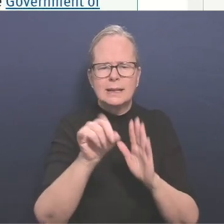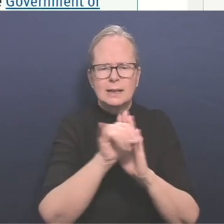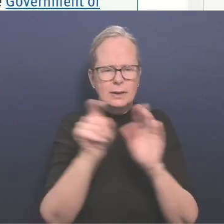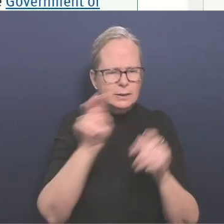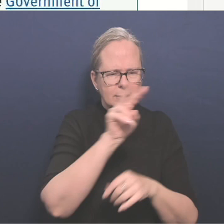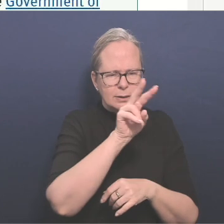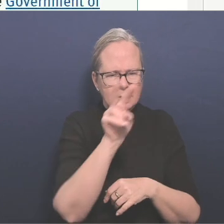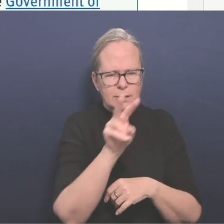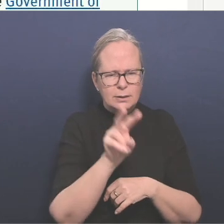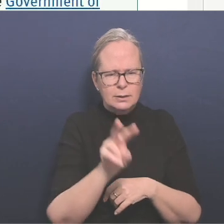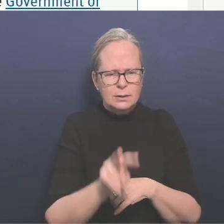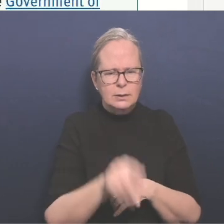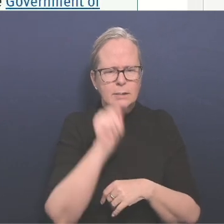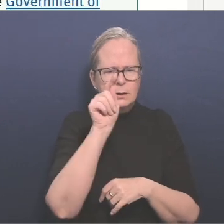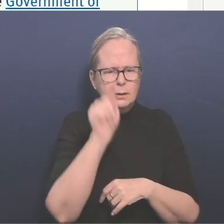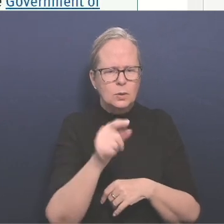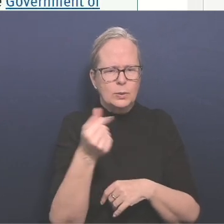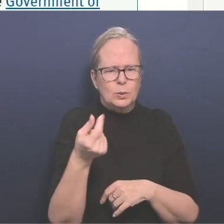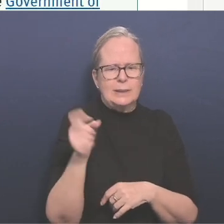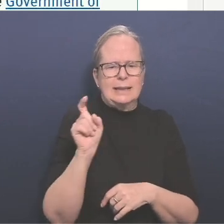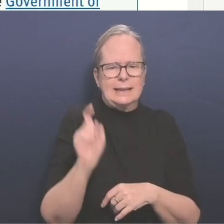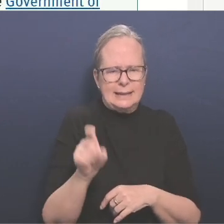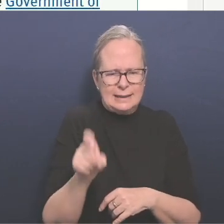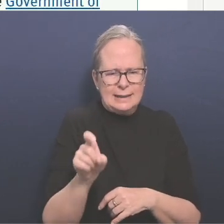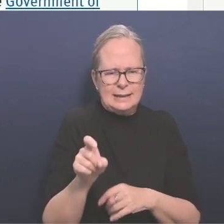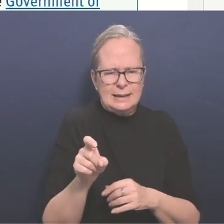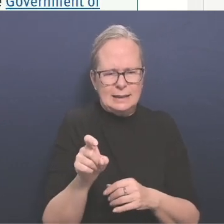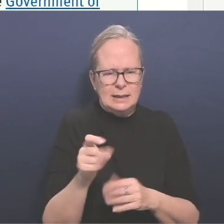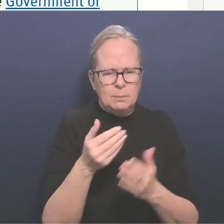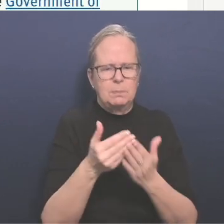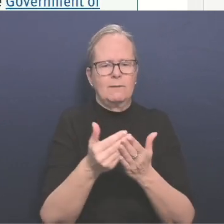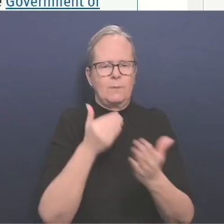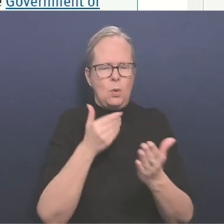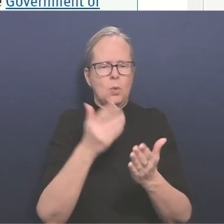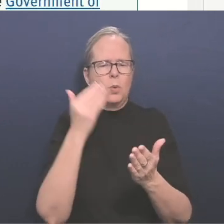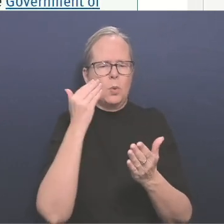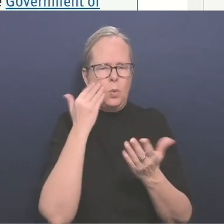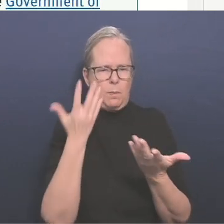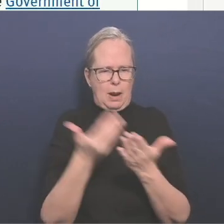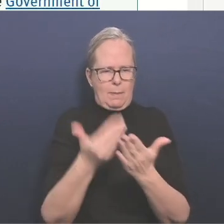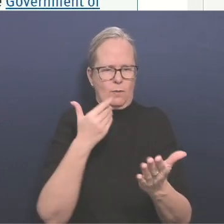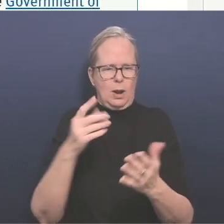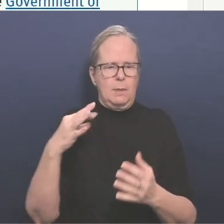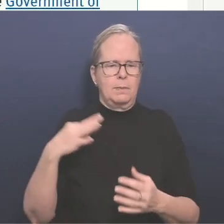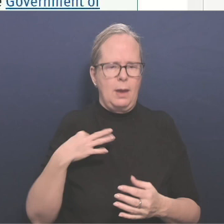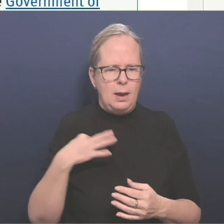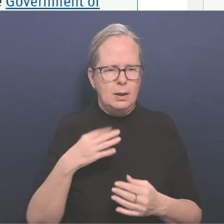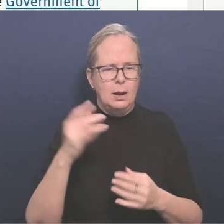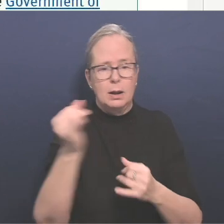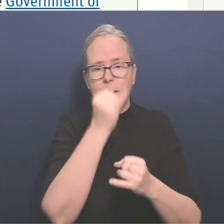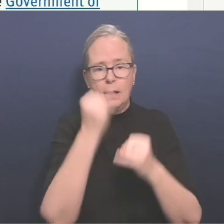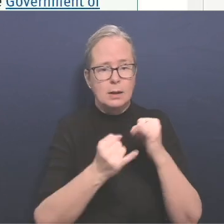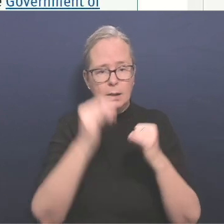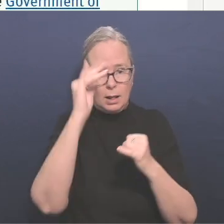you have generated the benefit for your client, and your client might want to go back and